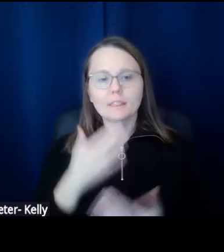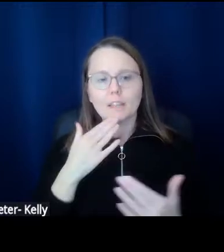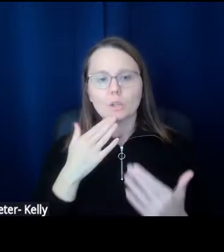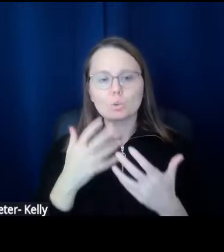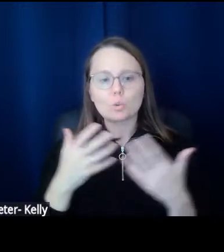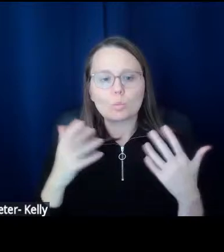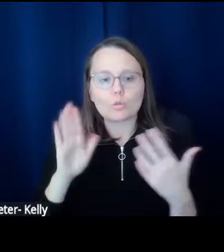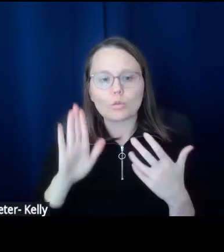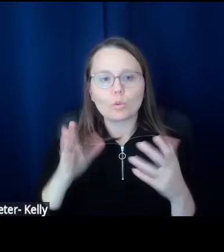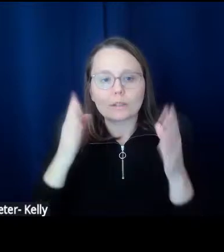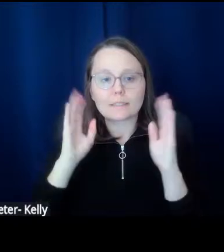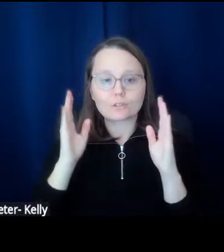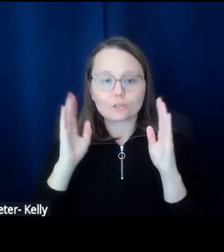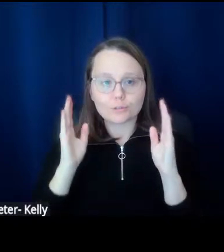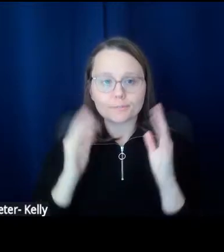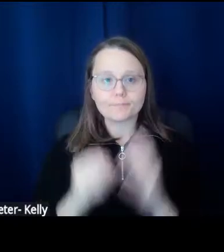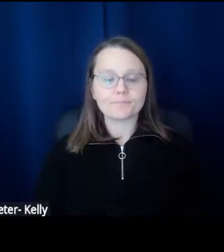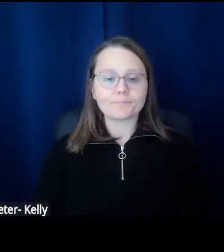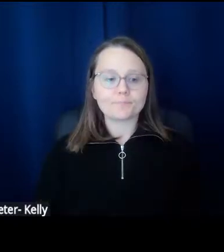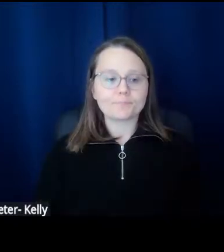attention, and